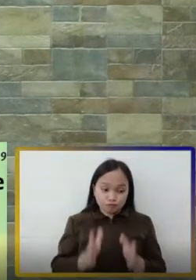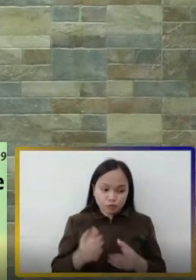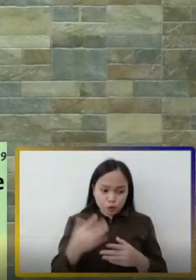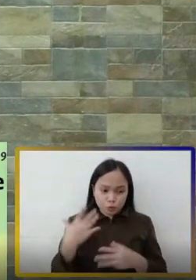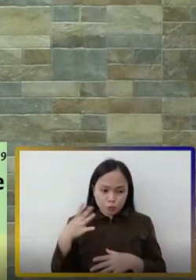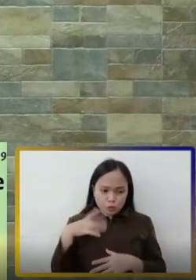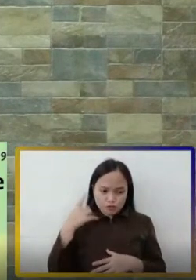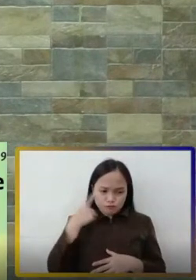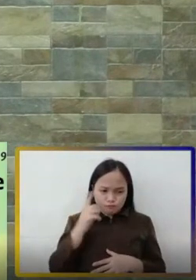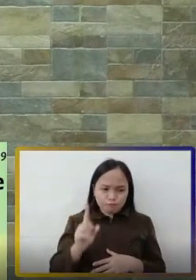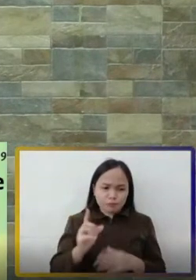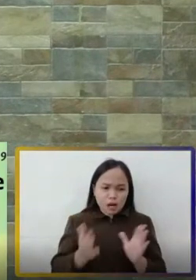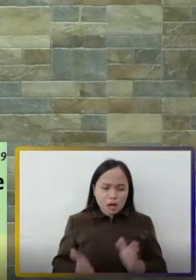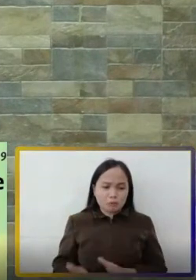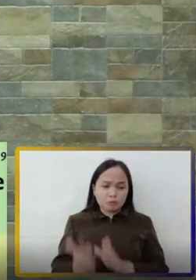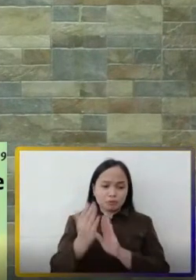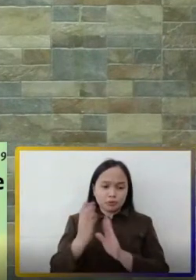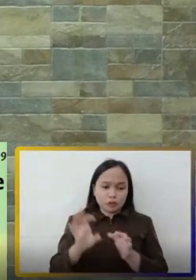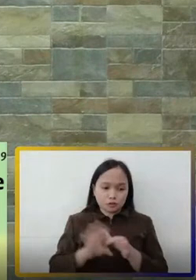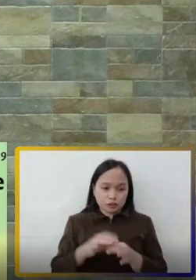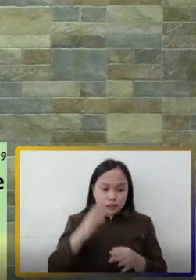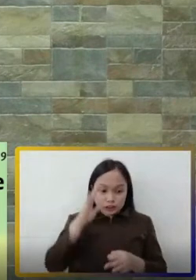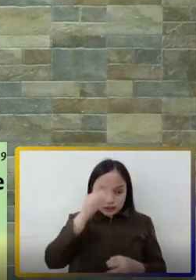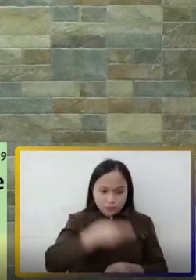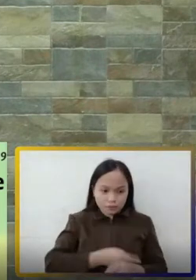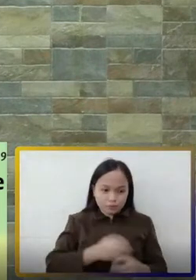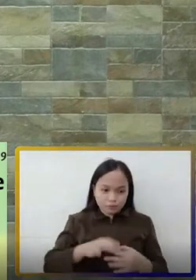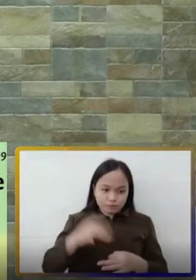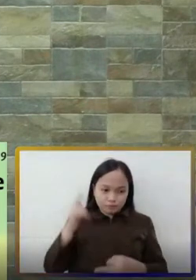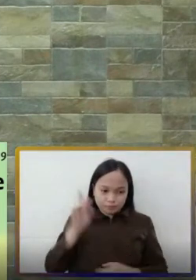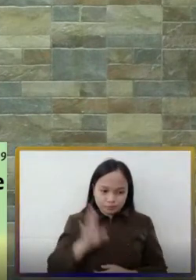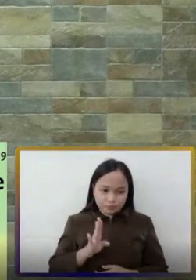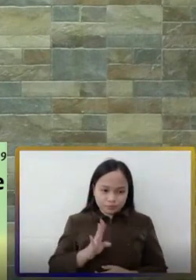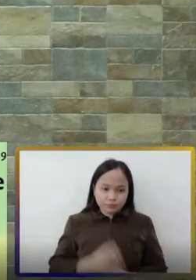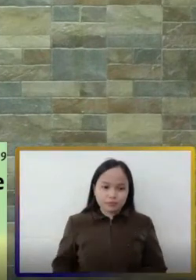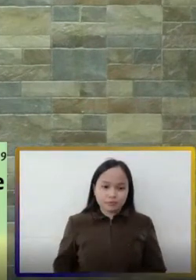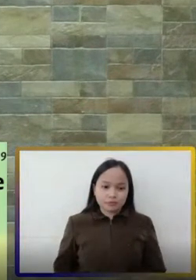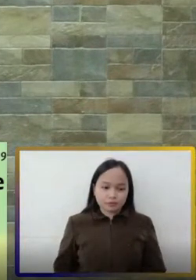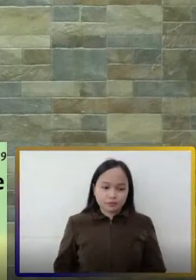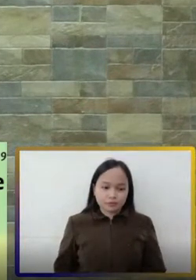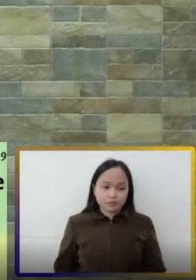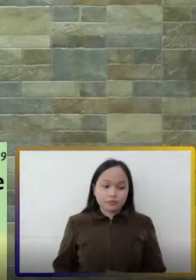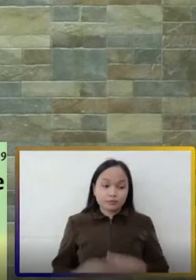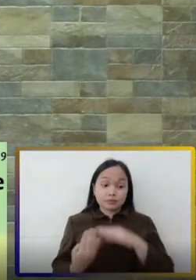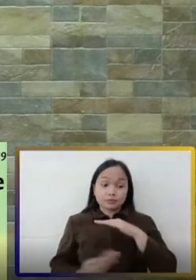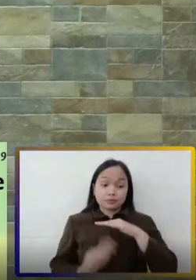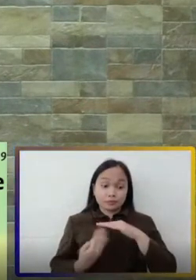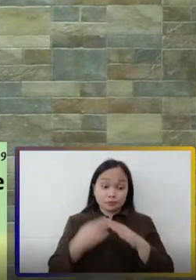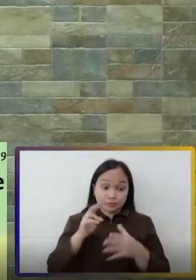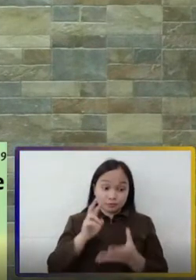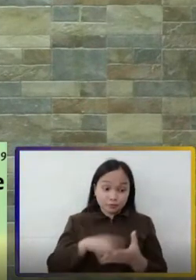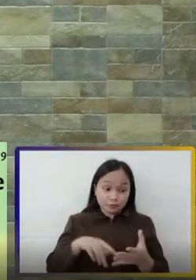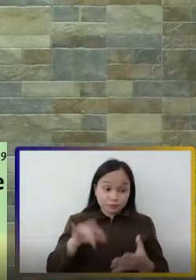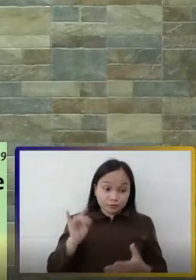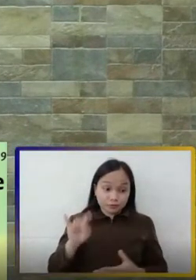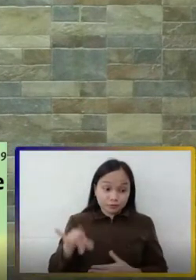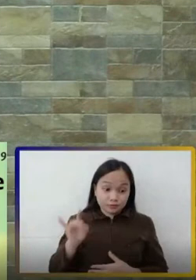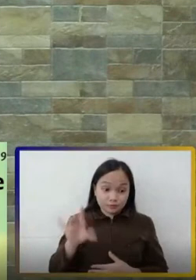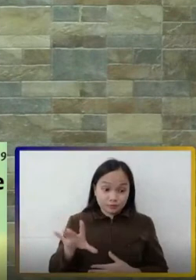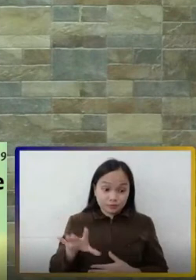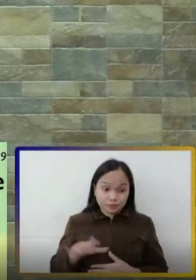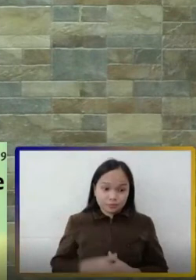the manifestation of the sons of God. Now, here's another question. Based on verse number 18. All